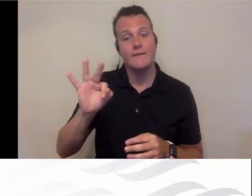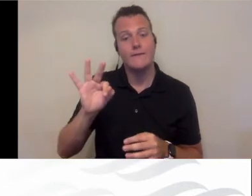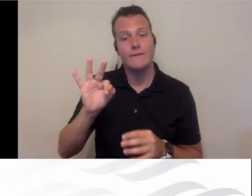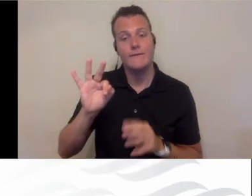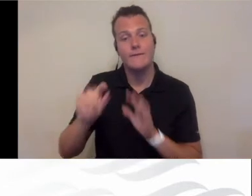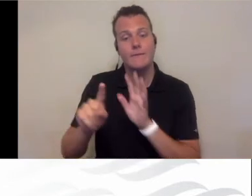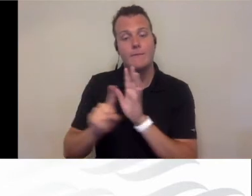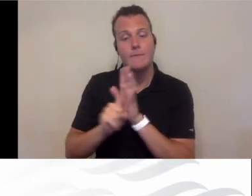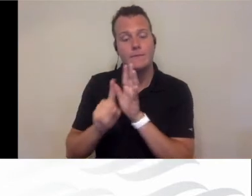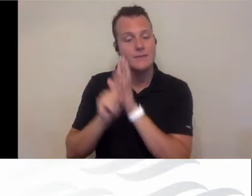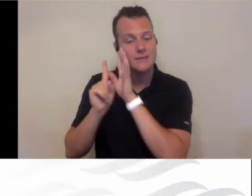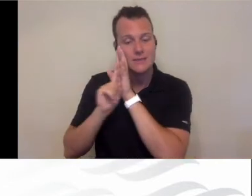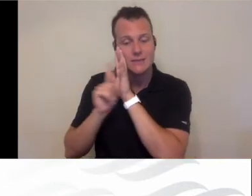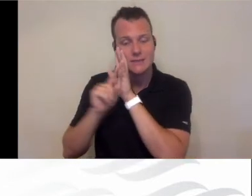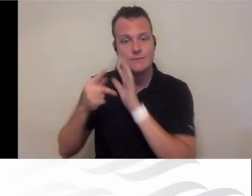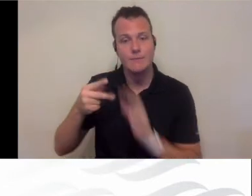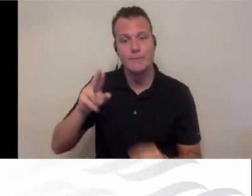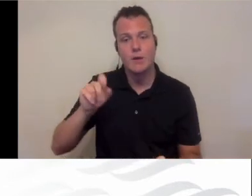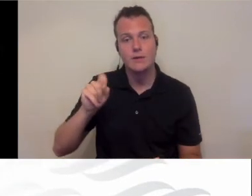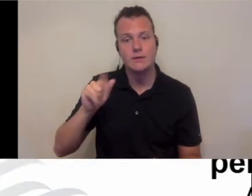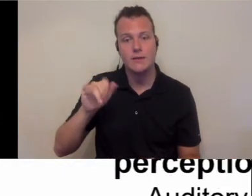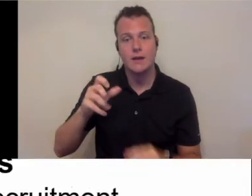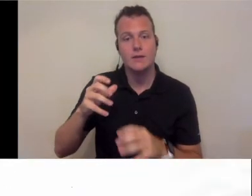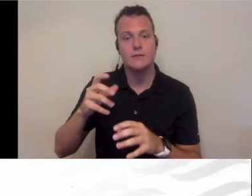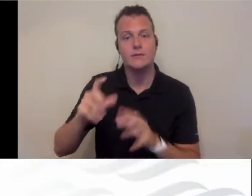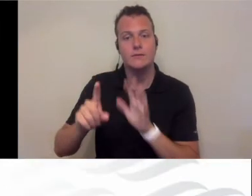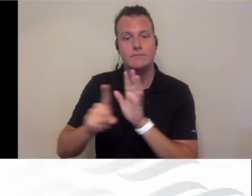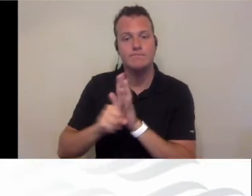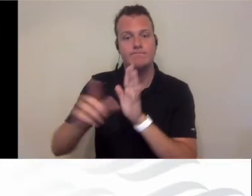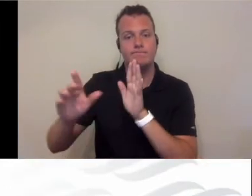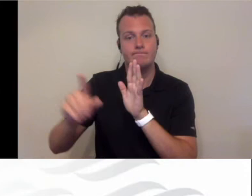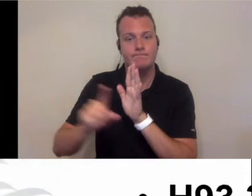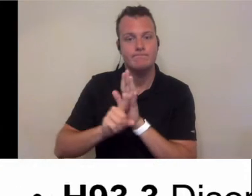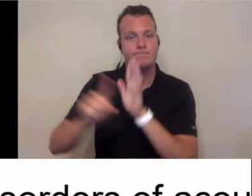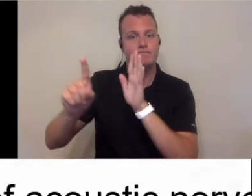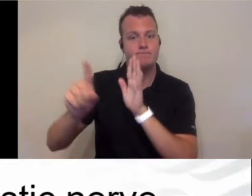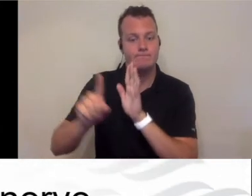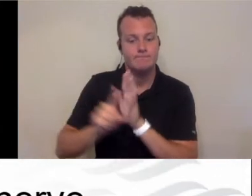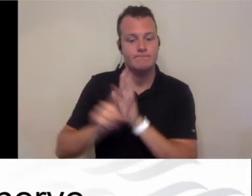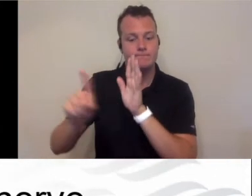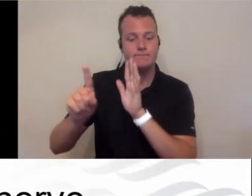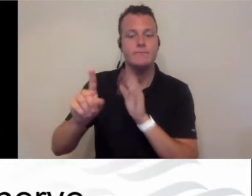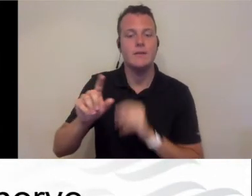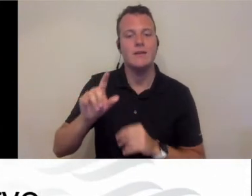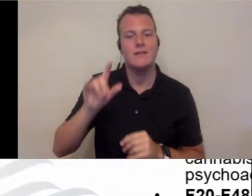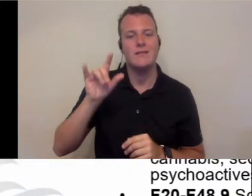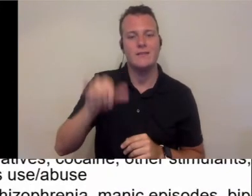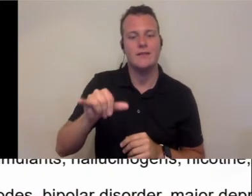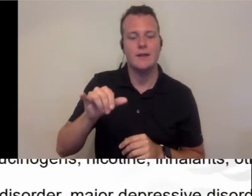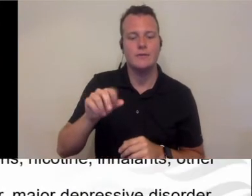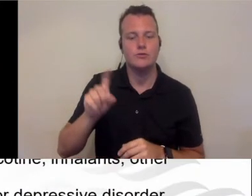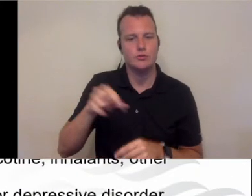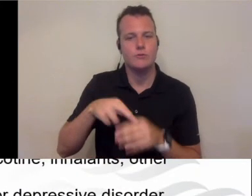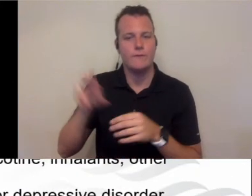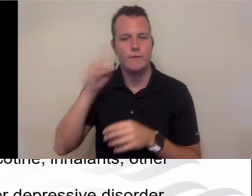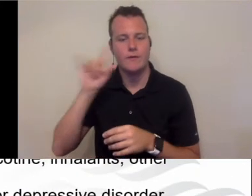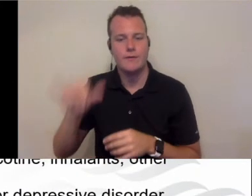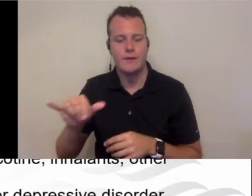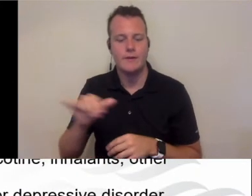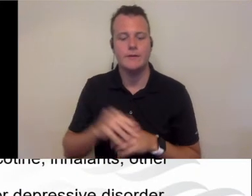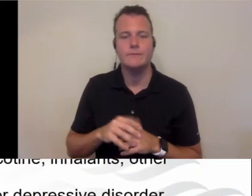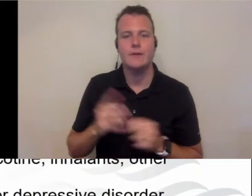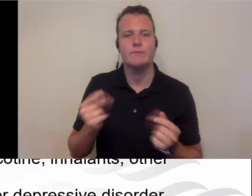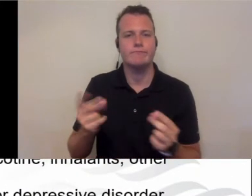you certainly want to make a referral for that. And those are the codes for pulsatile tinnitus. And again, I'm going to go through these